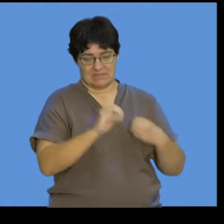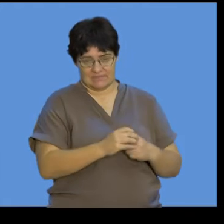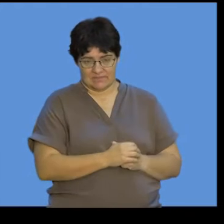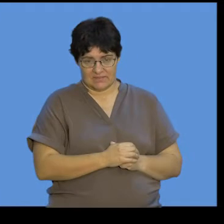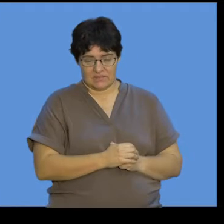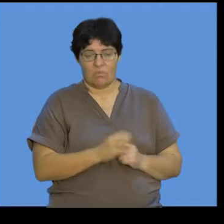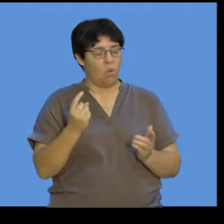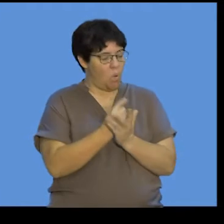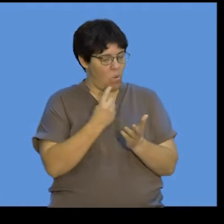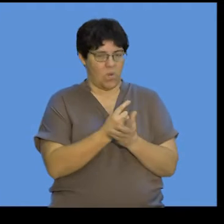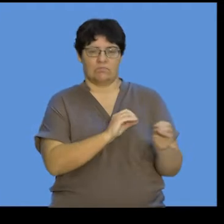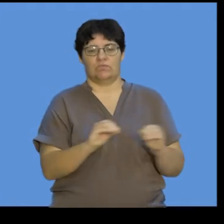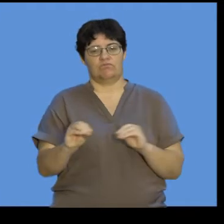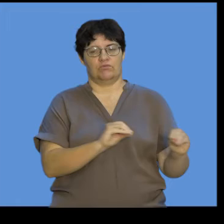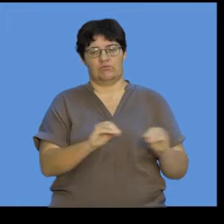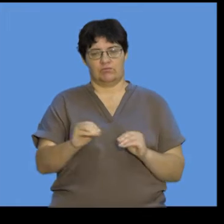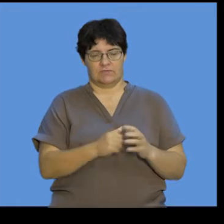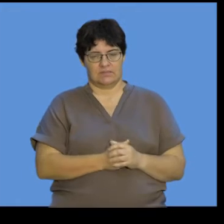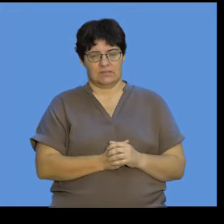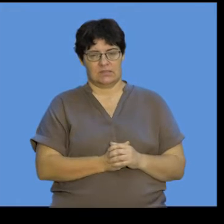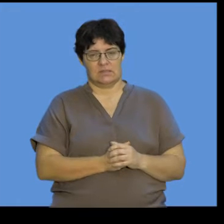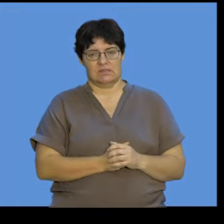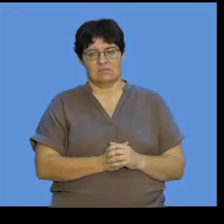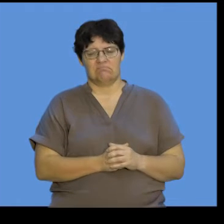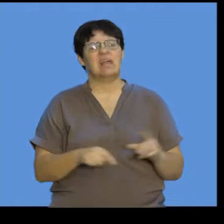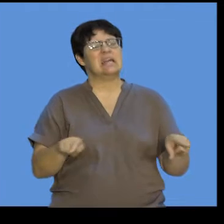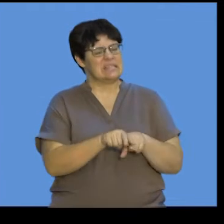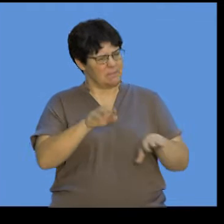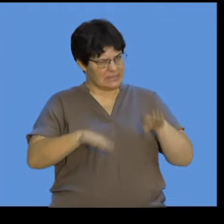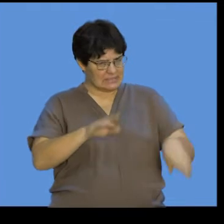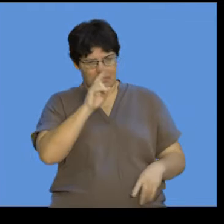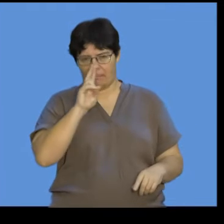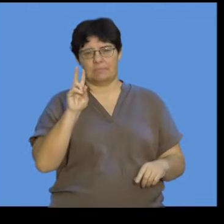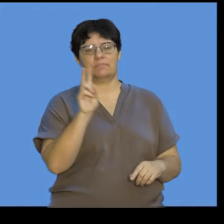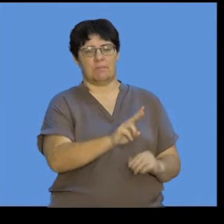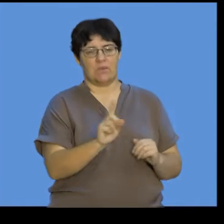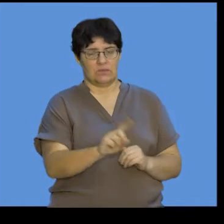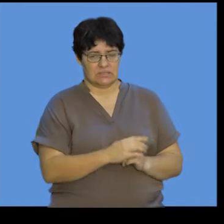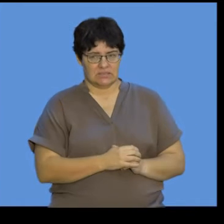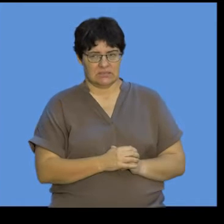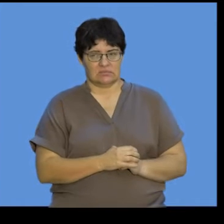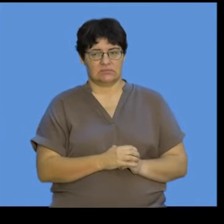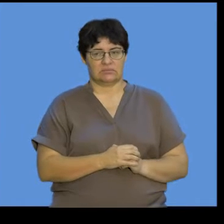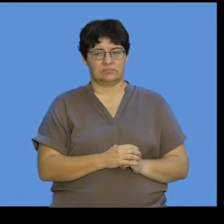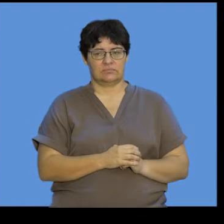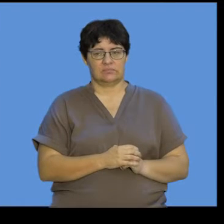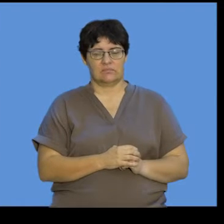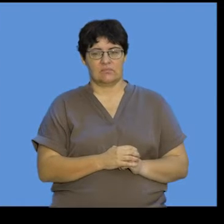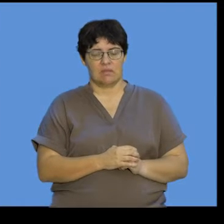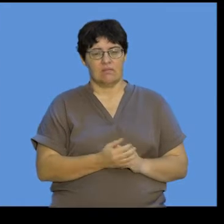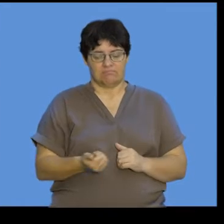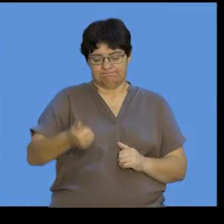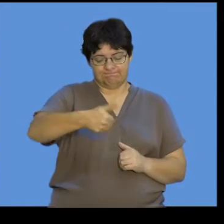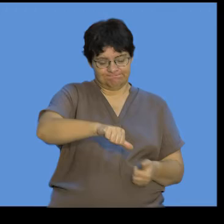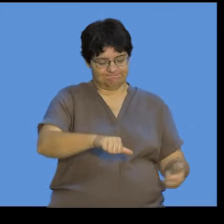of motion, okay? So a similar observation can be made with when you mix these two substances, okay? If you